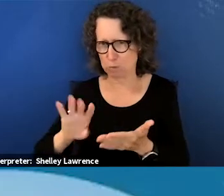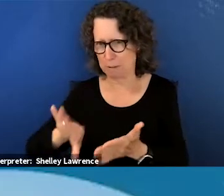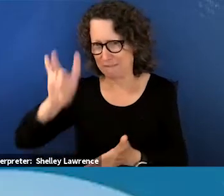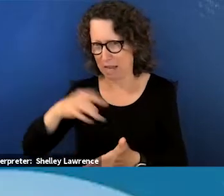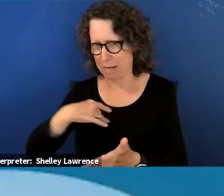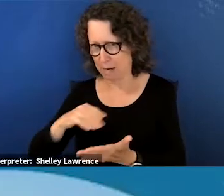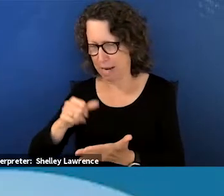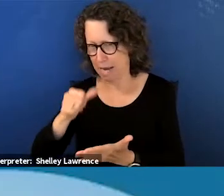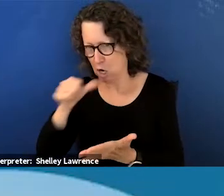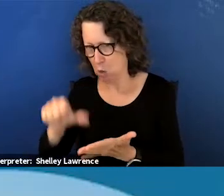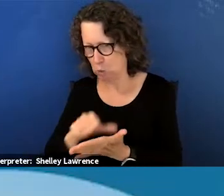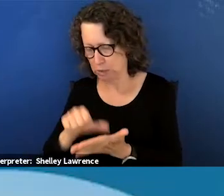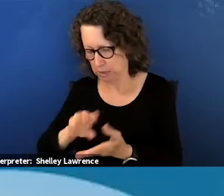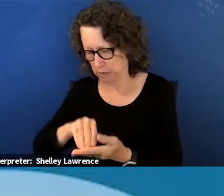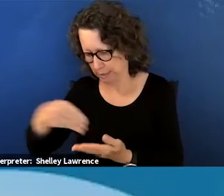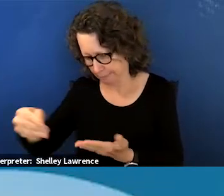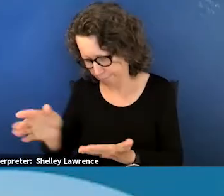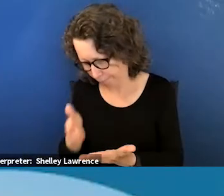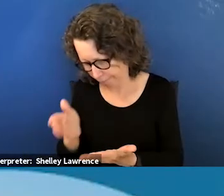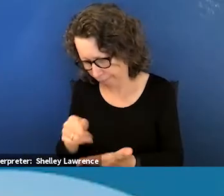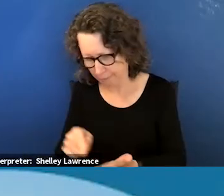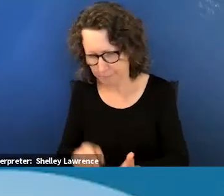here.